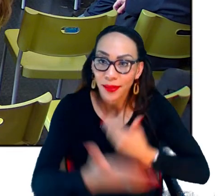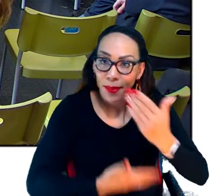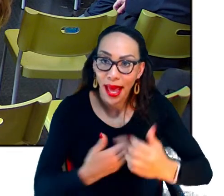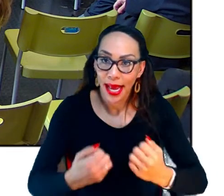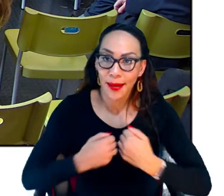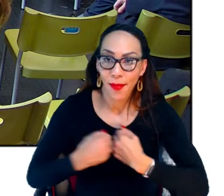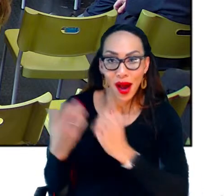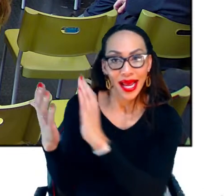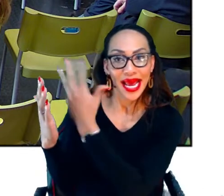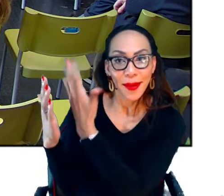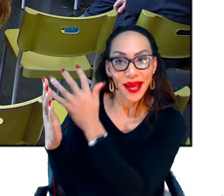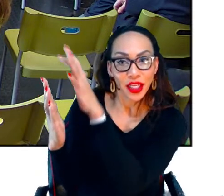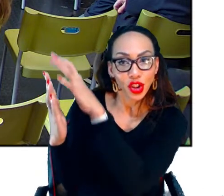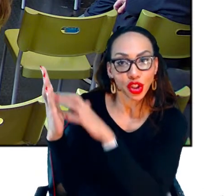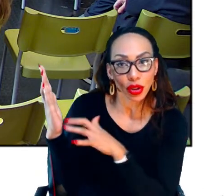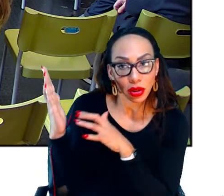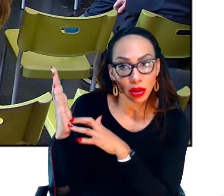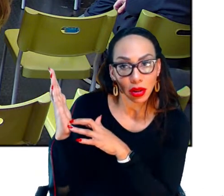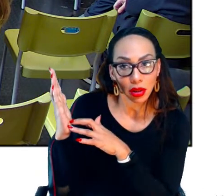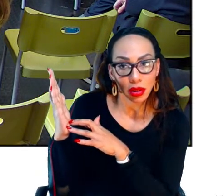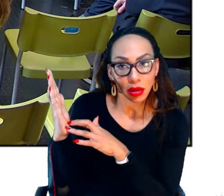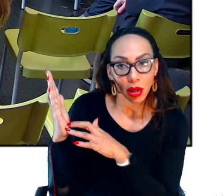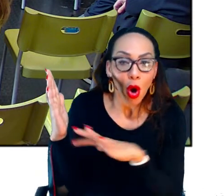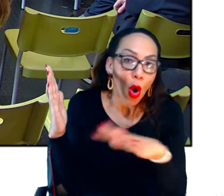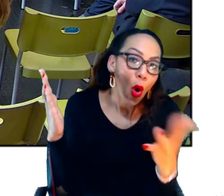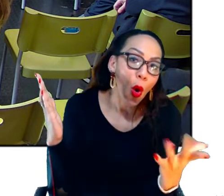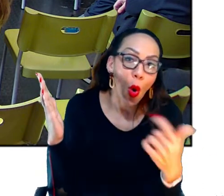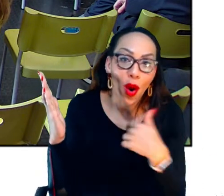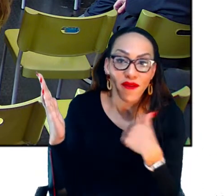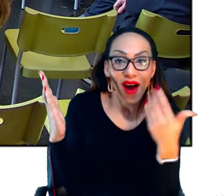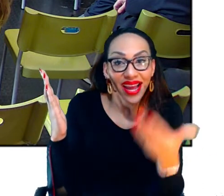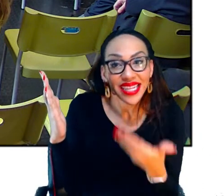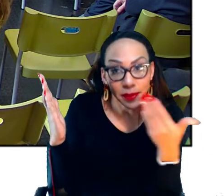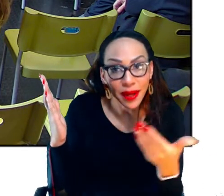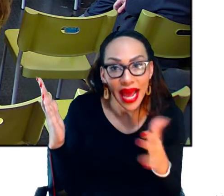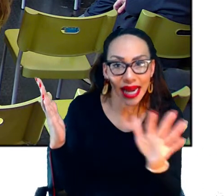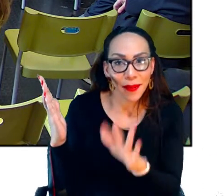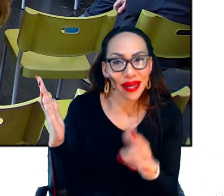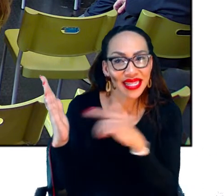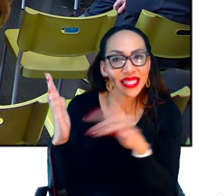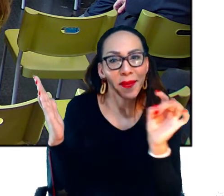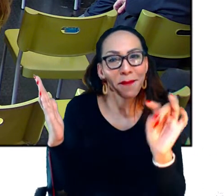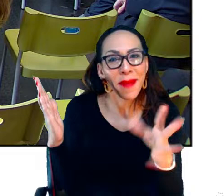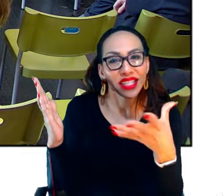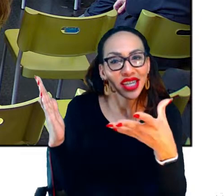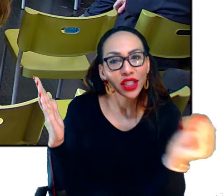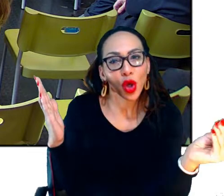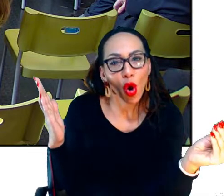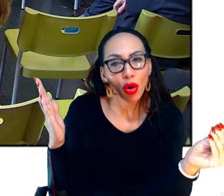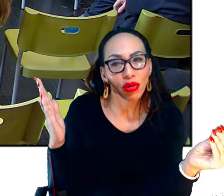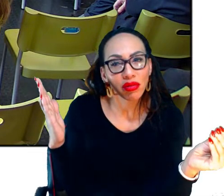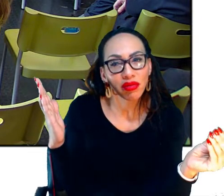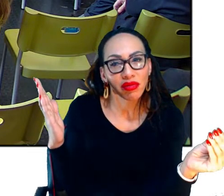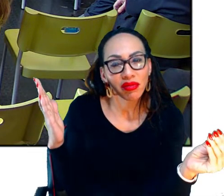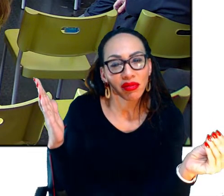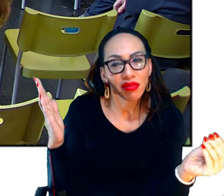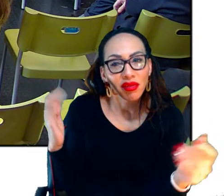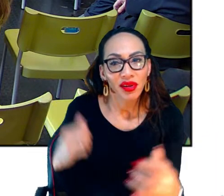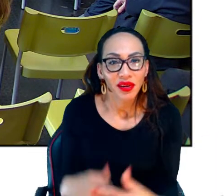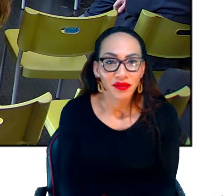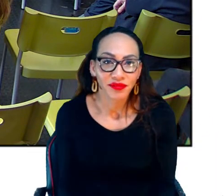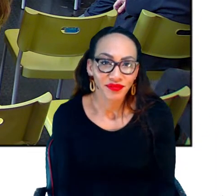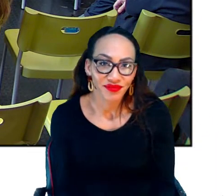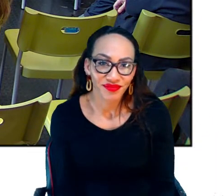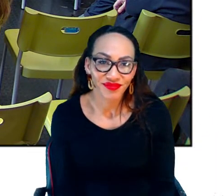the magic of the image. And I think one of the things is, there's one thing about talking it to a group of people, and then